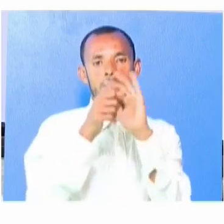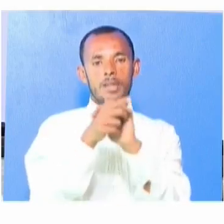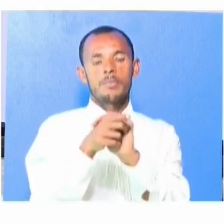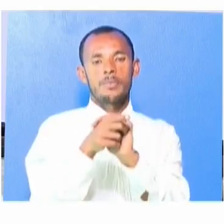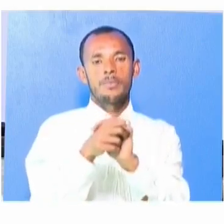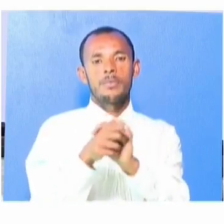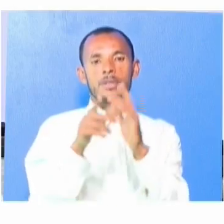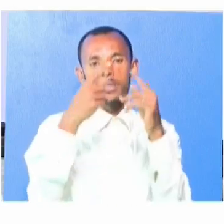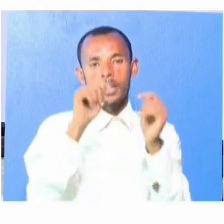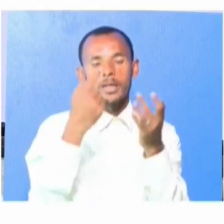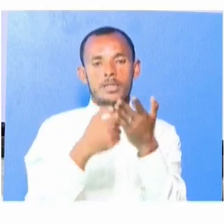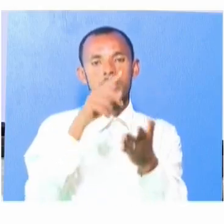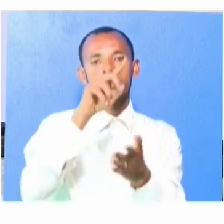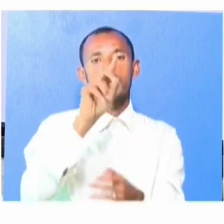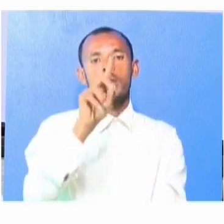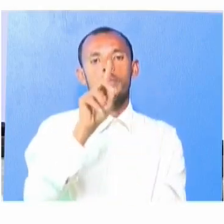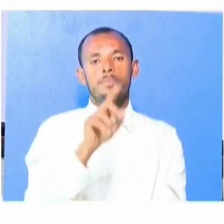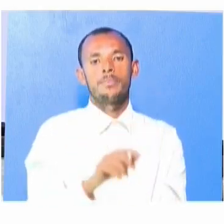Try this one.